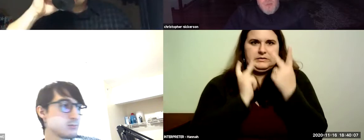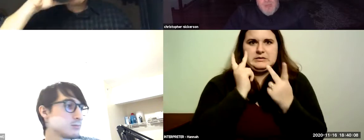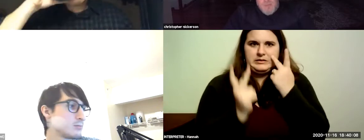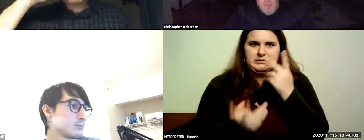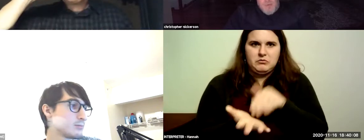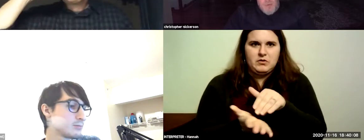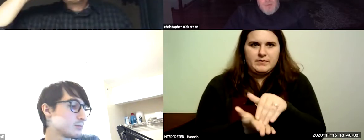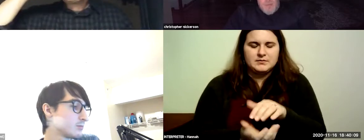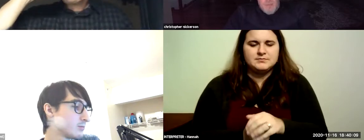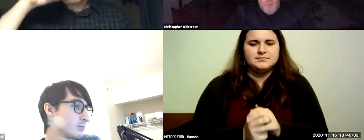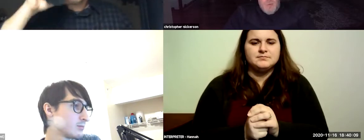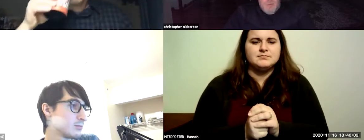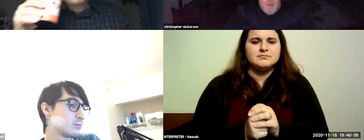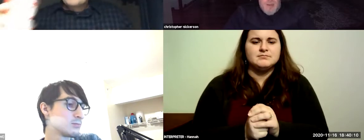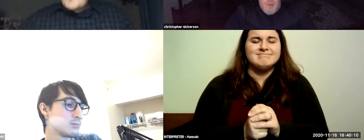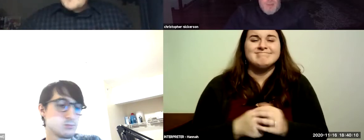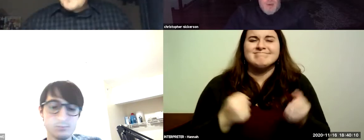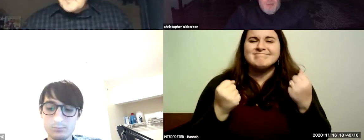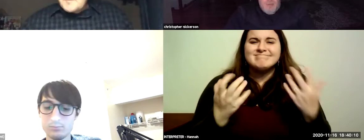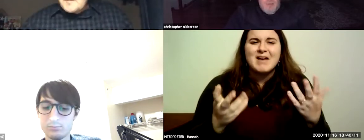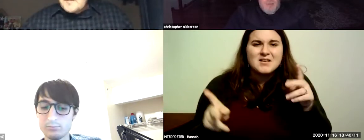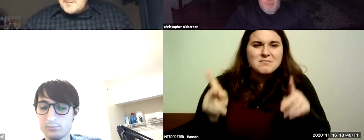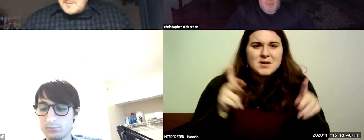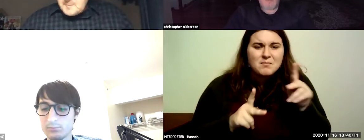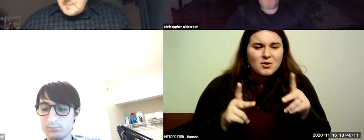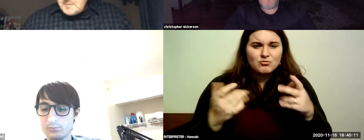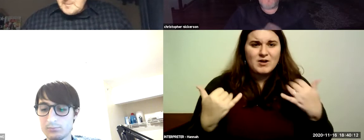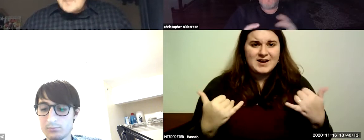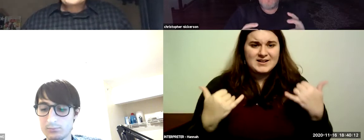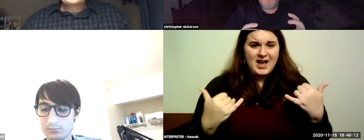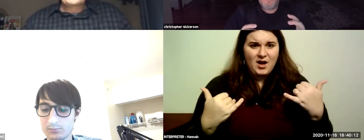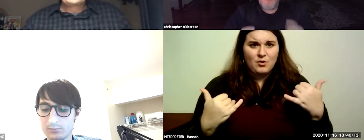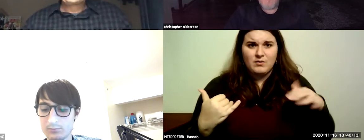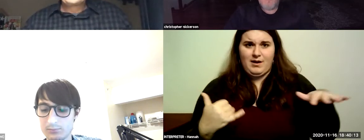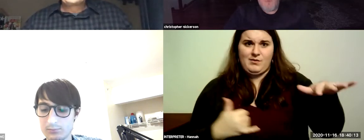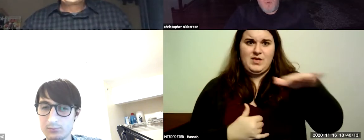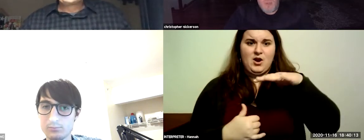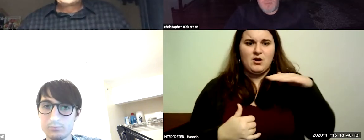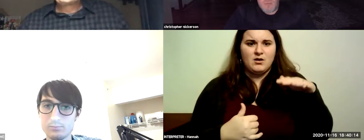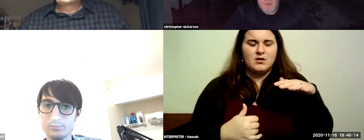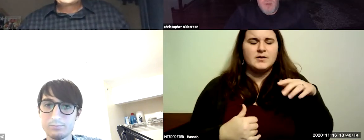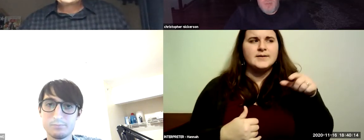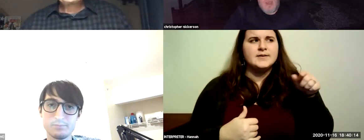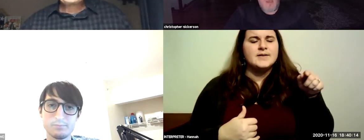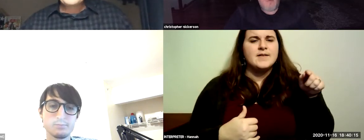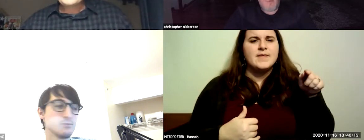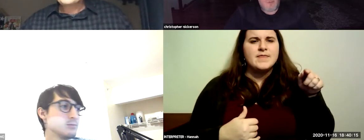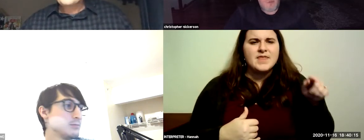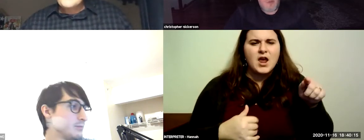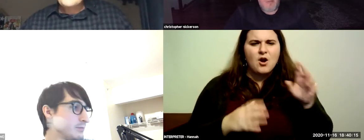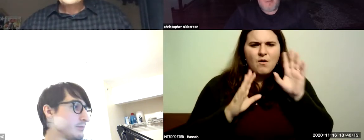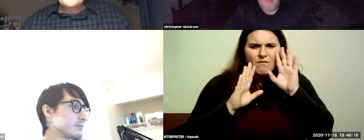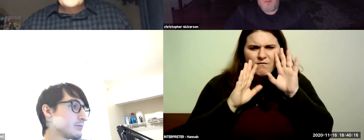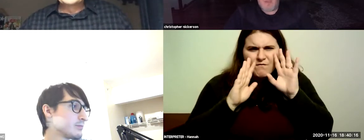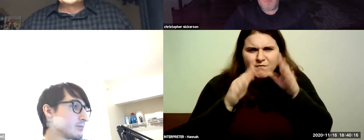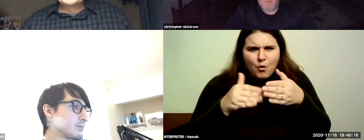There's so many people in this world right now that are so hyper focused on the end of their